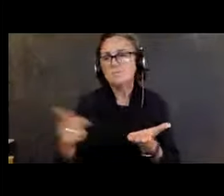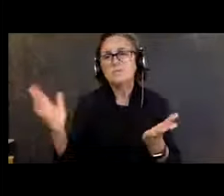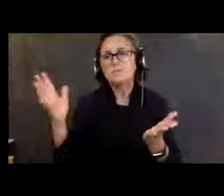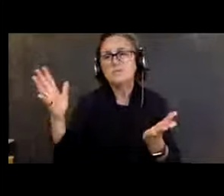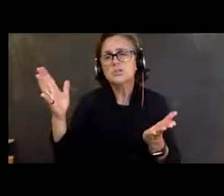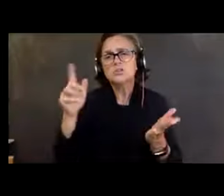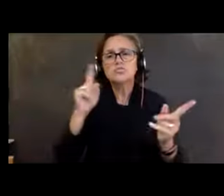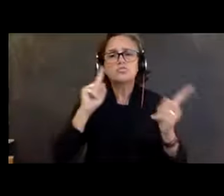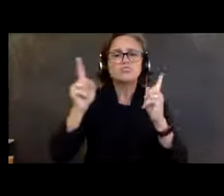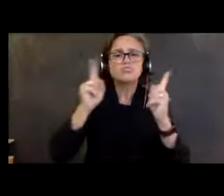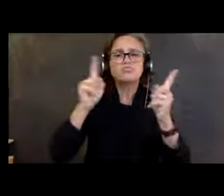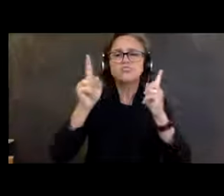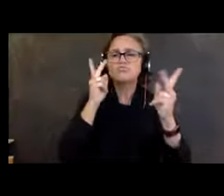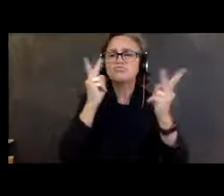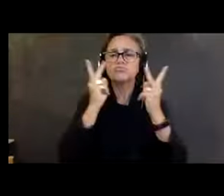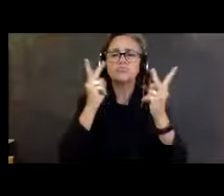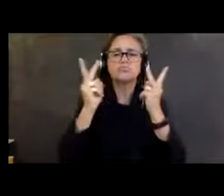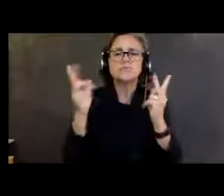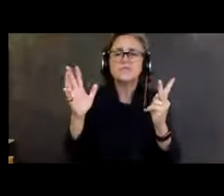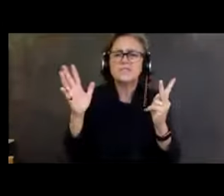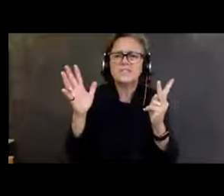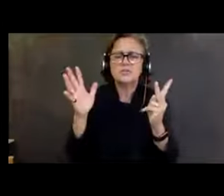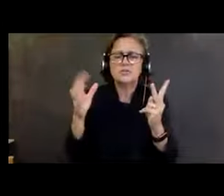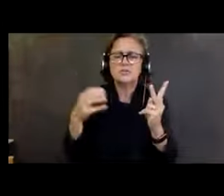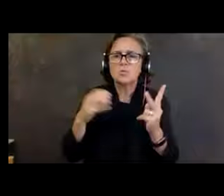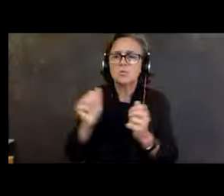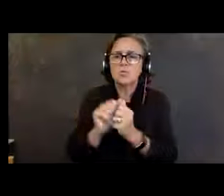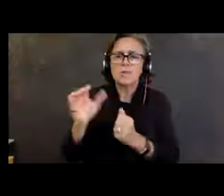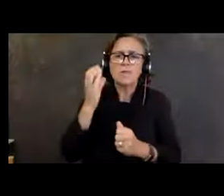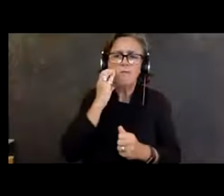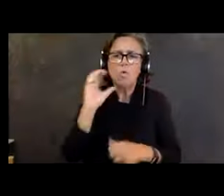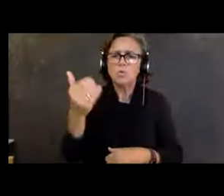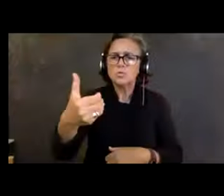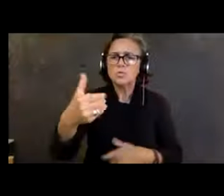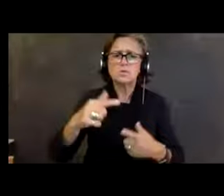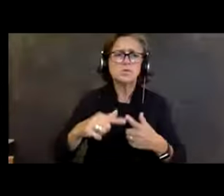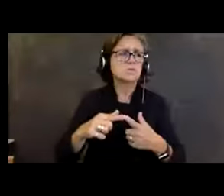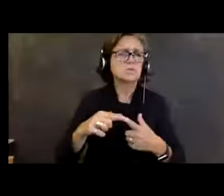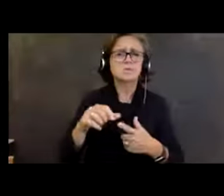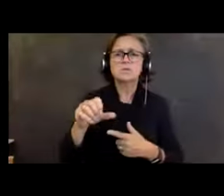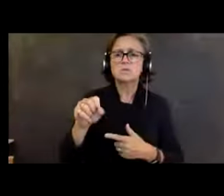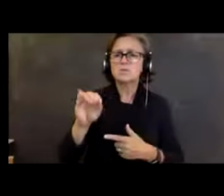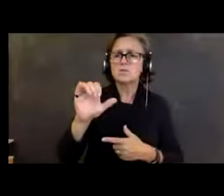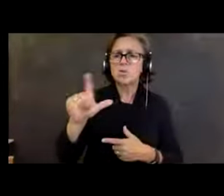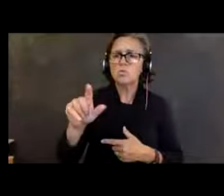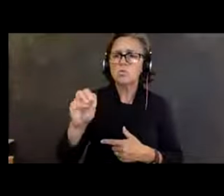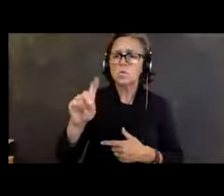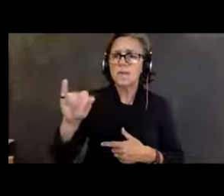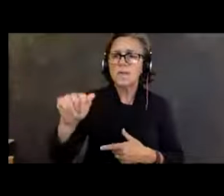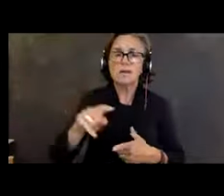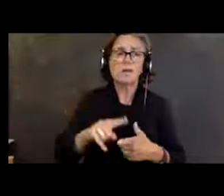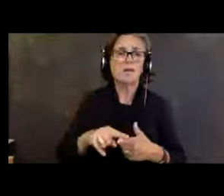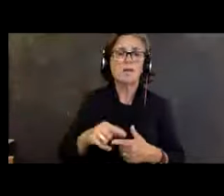things without us even knowing. Our kids have cell phones, they're on social media, they're watching